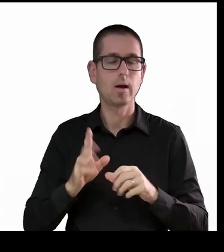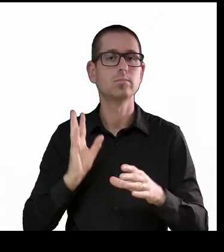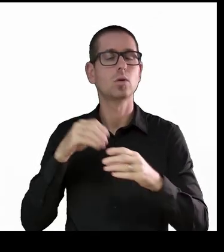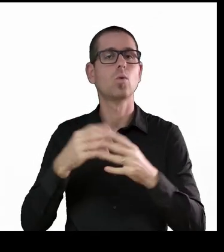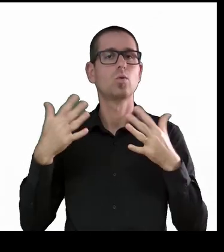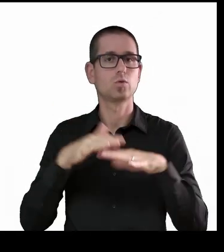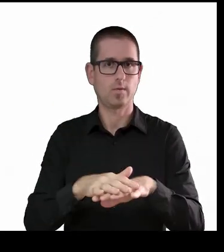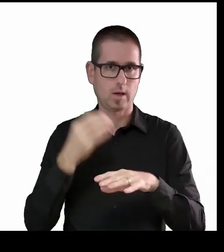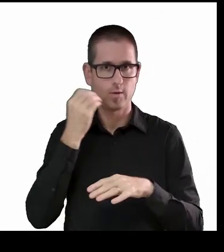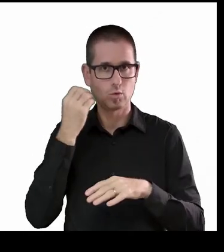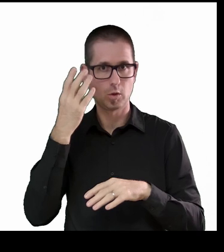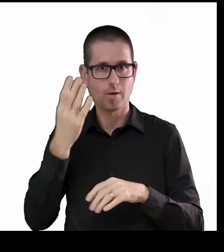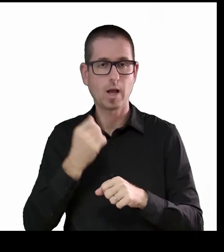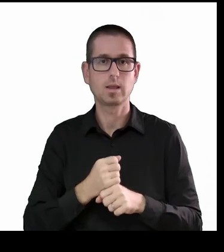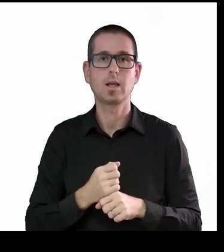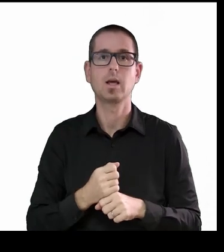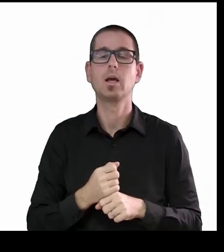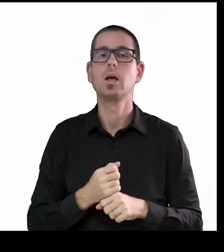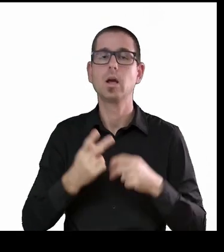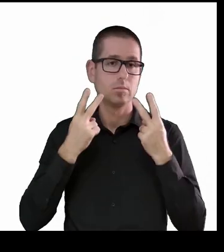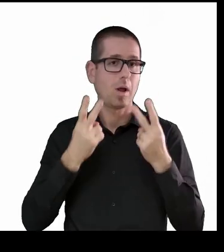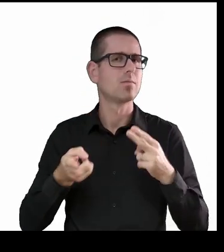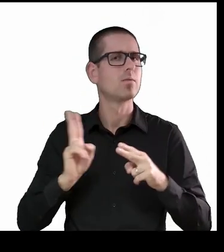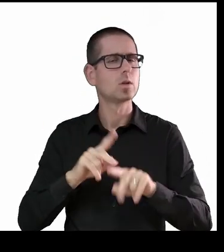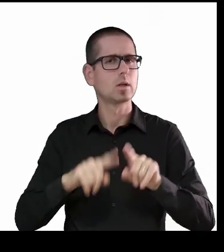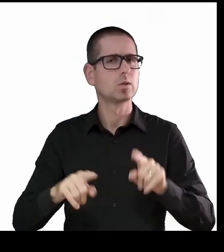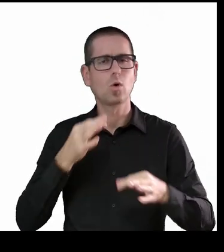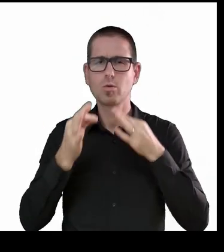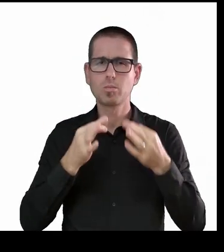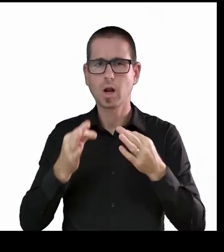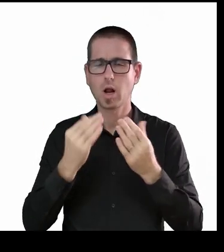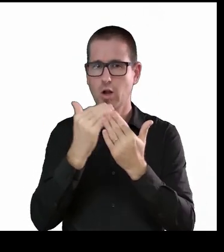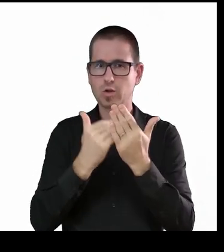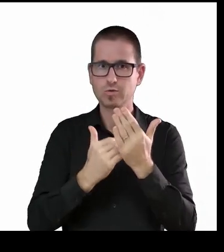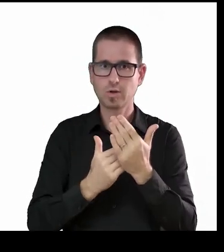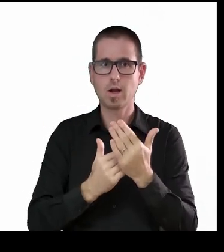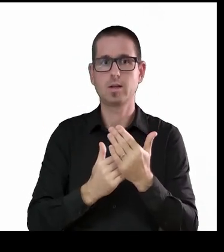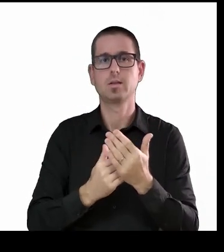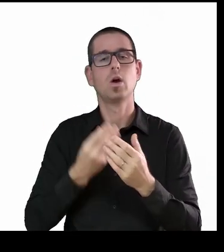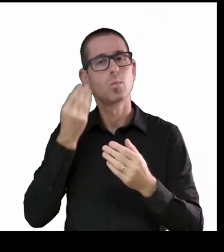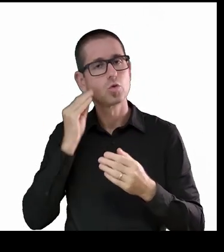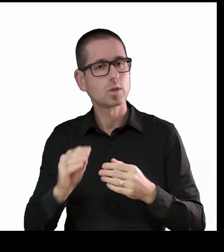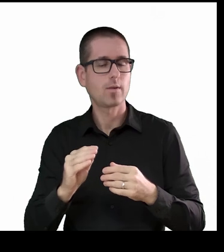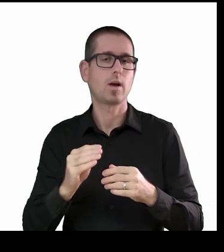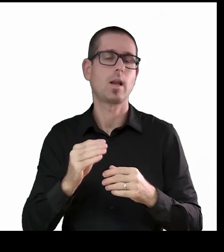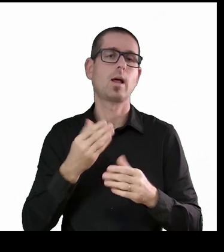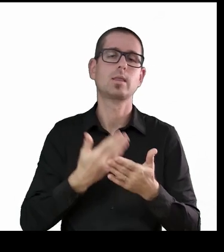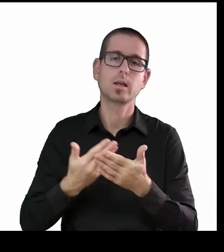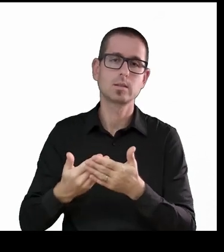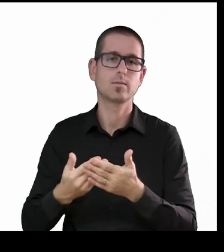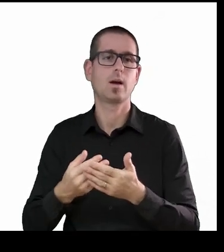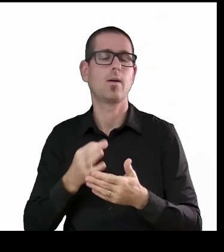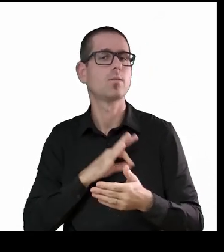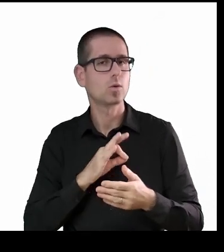digital education. It consists of many questions representing the influence factors described through the